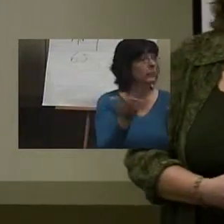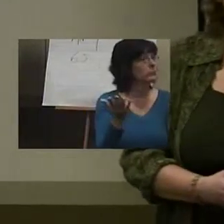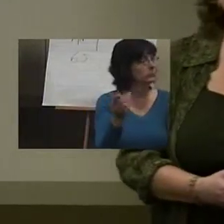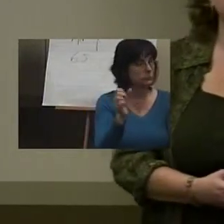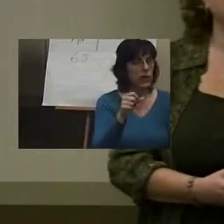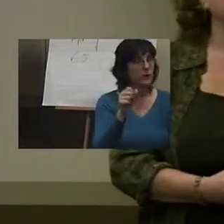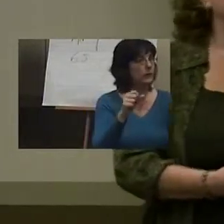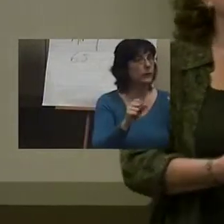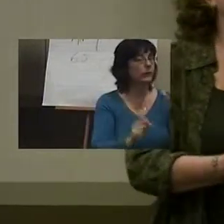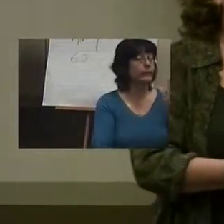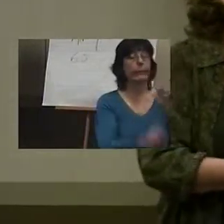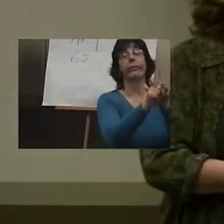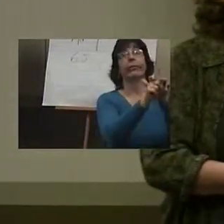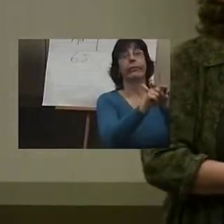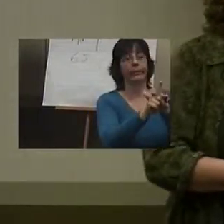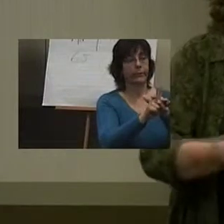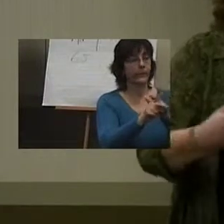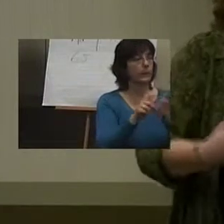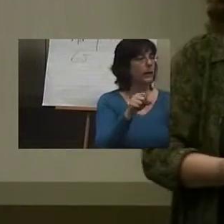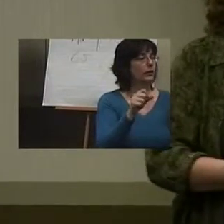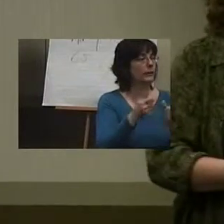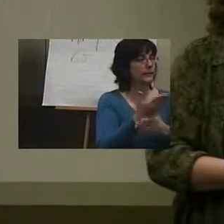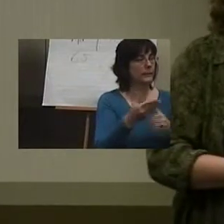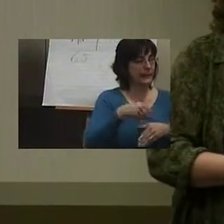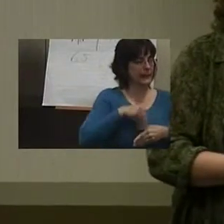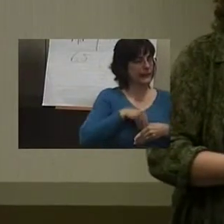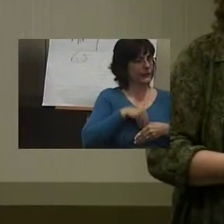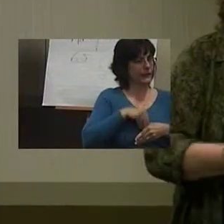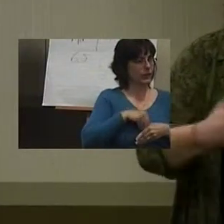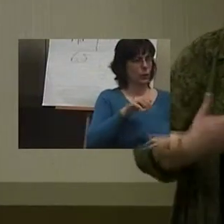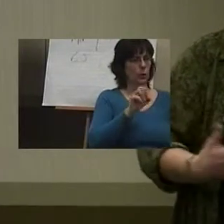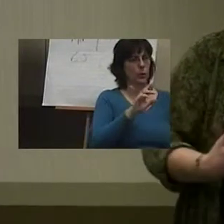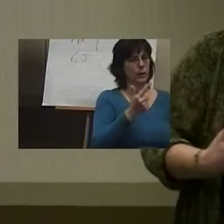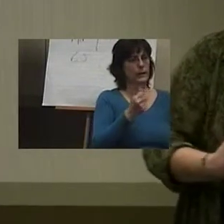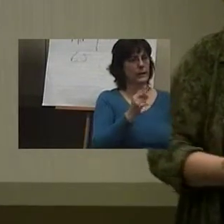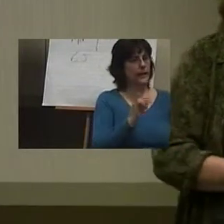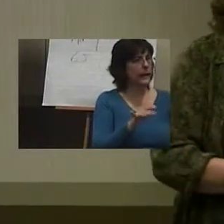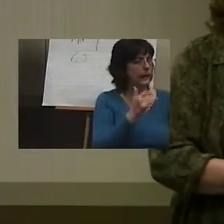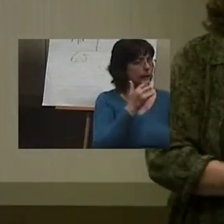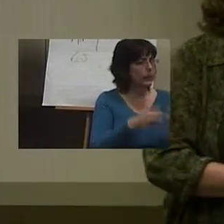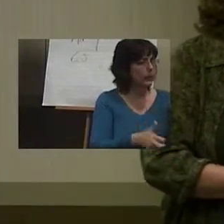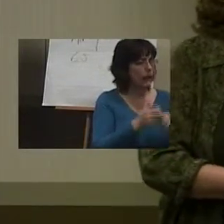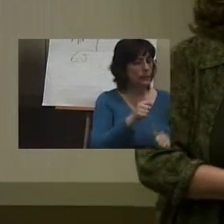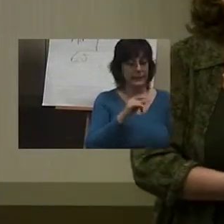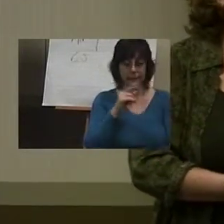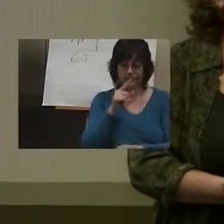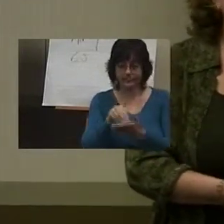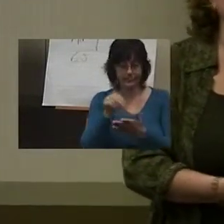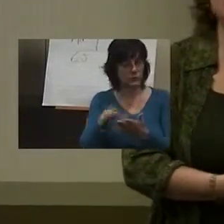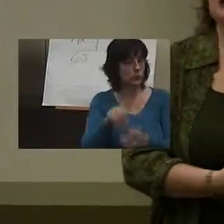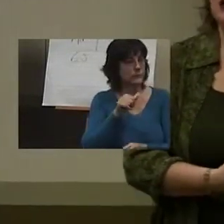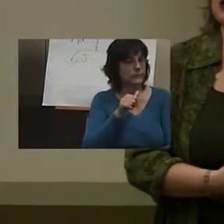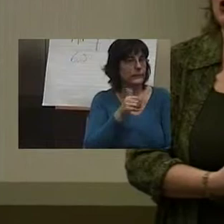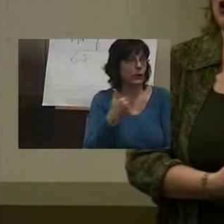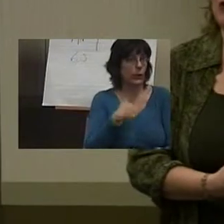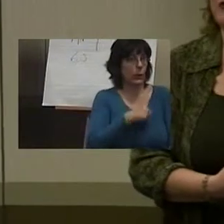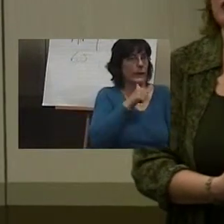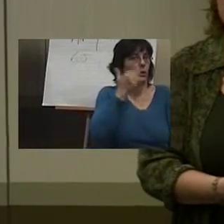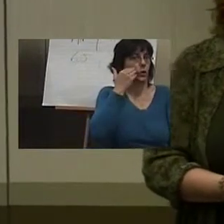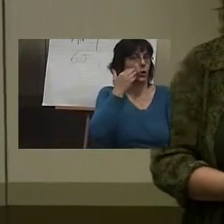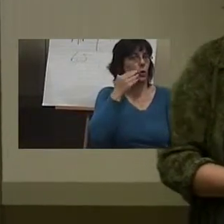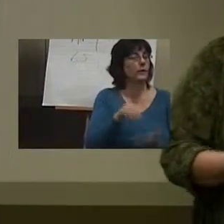blue. It could be an internal, organic reason that we're not aware of, and the child doesn't have the communication skills to let us